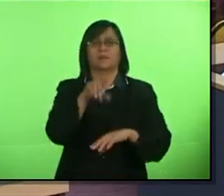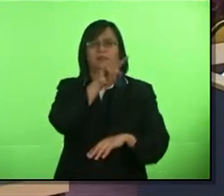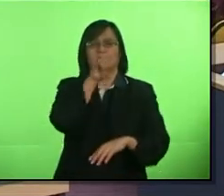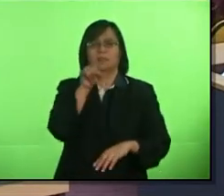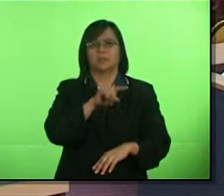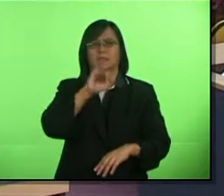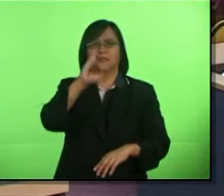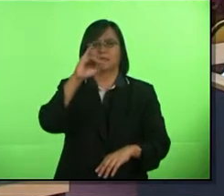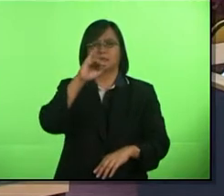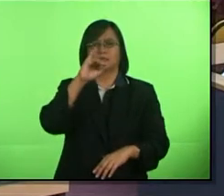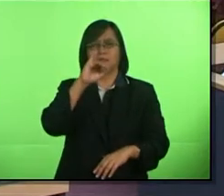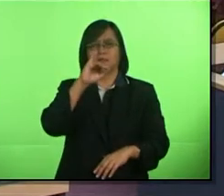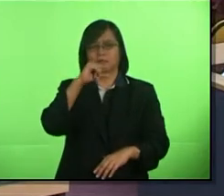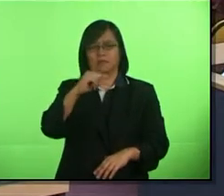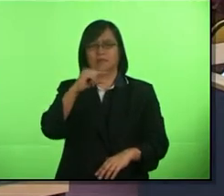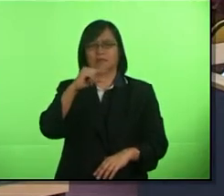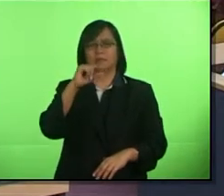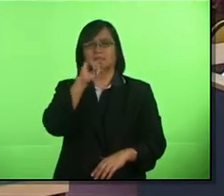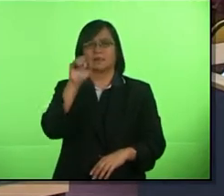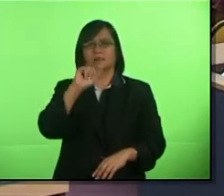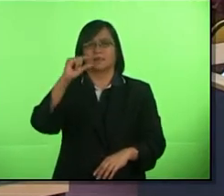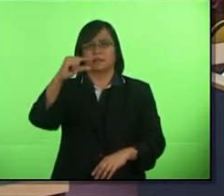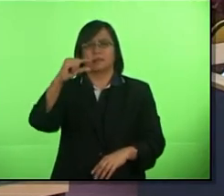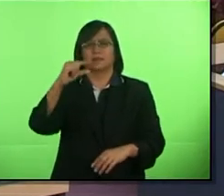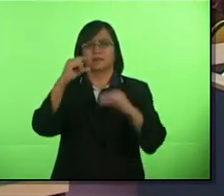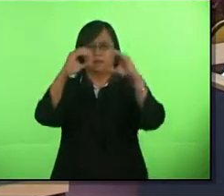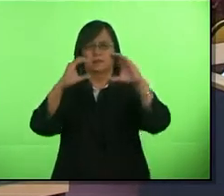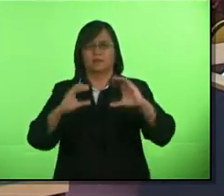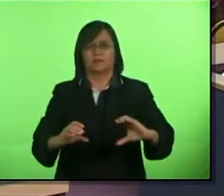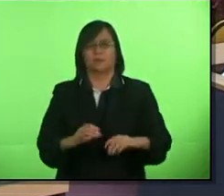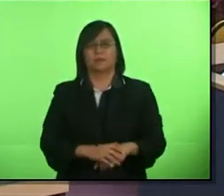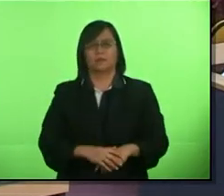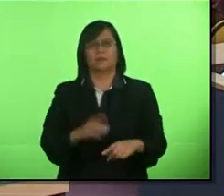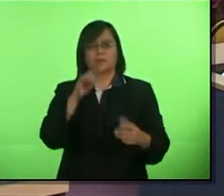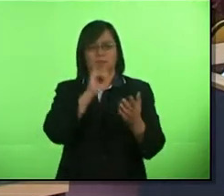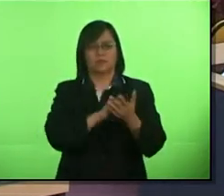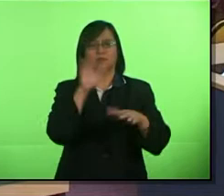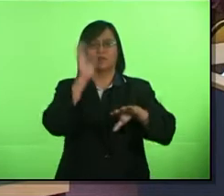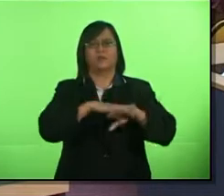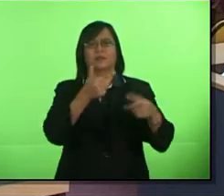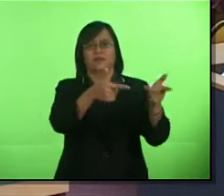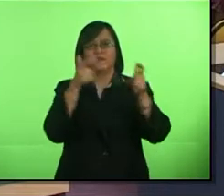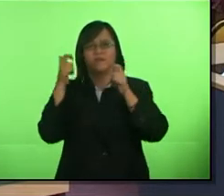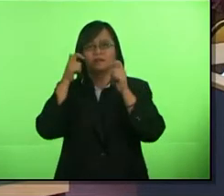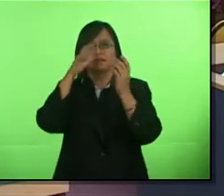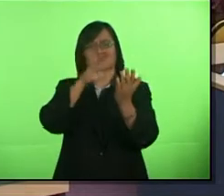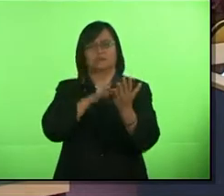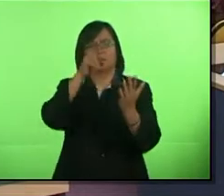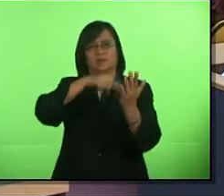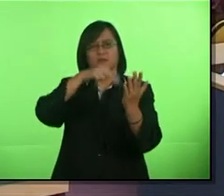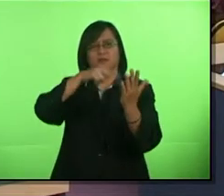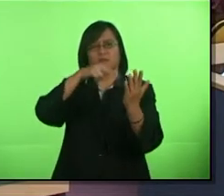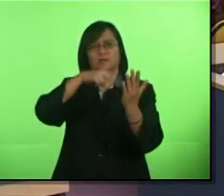Get the general impression of the text in a fast reading. Alright, this is